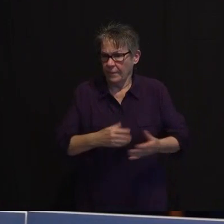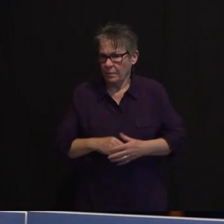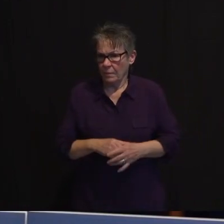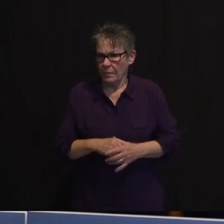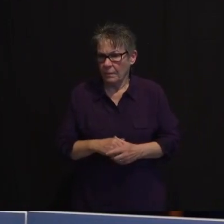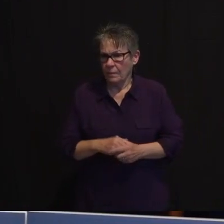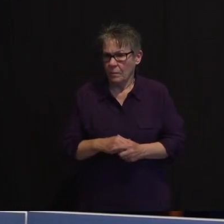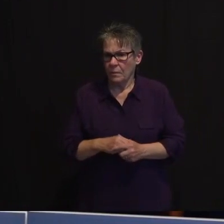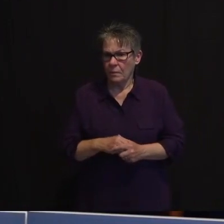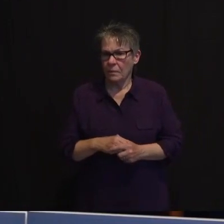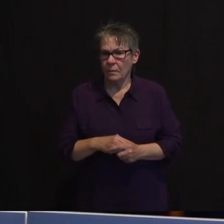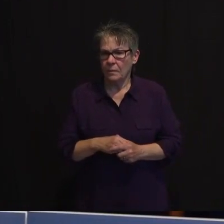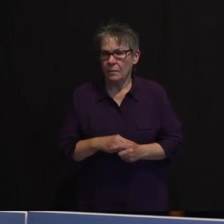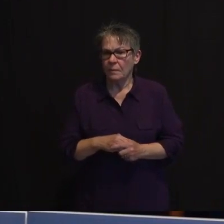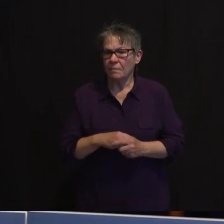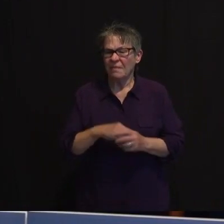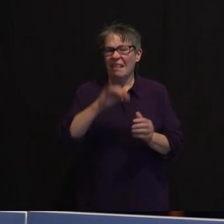information that we have.